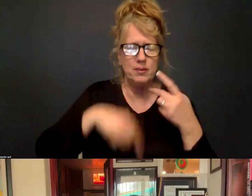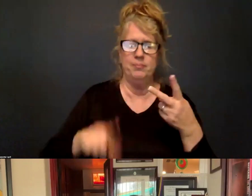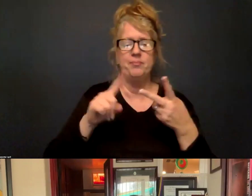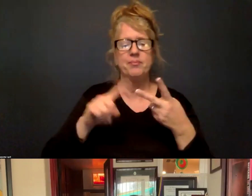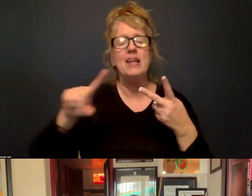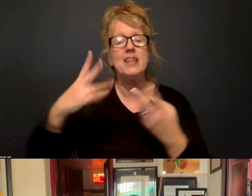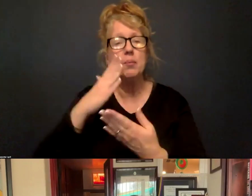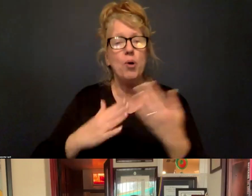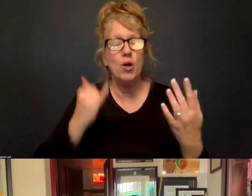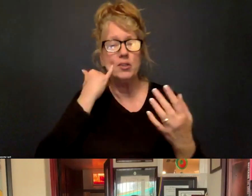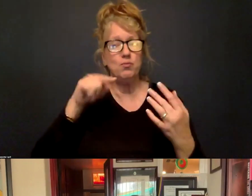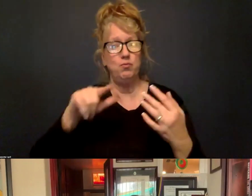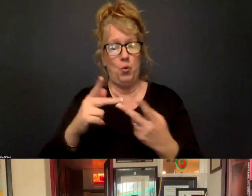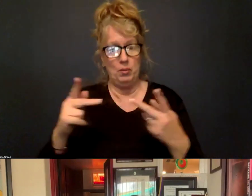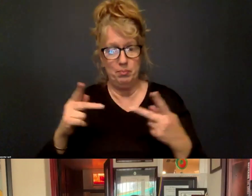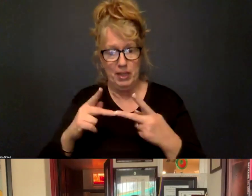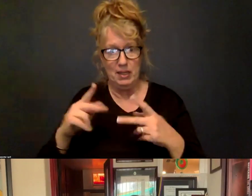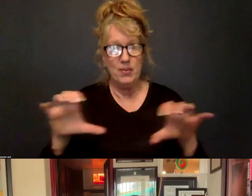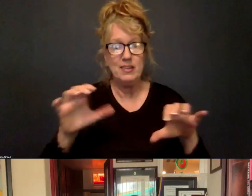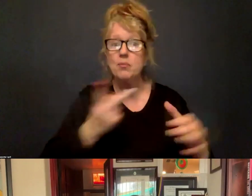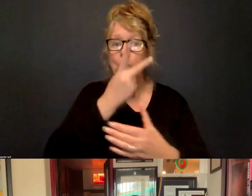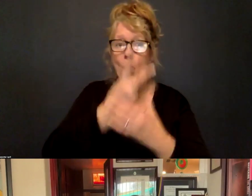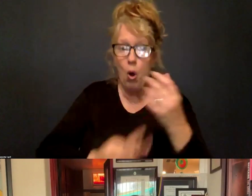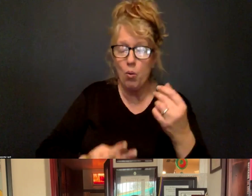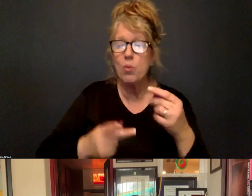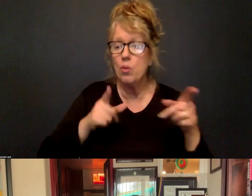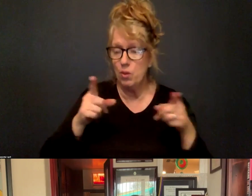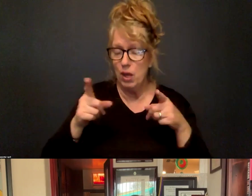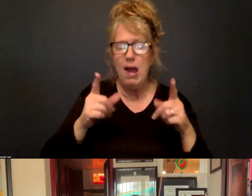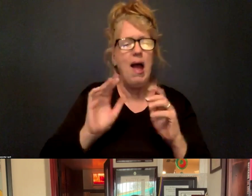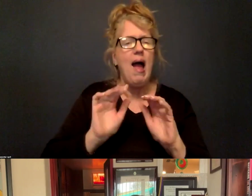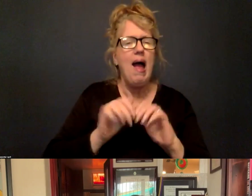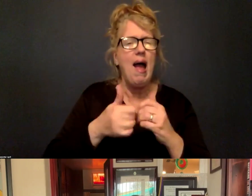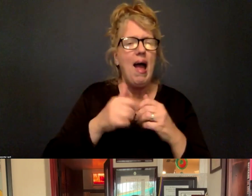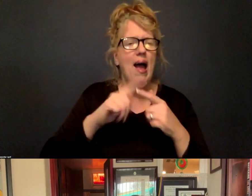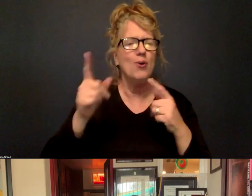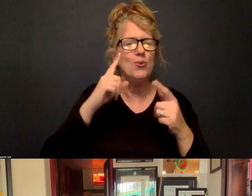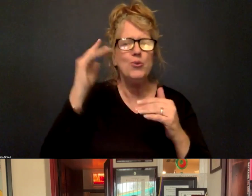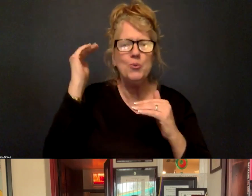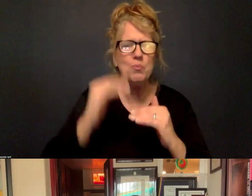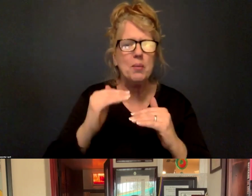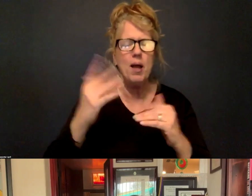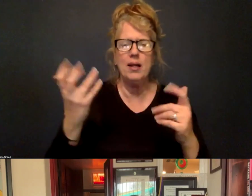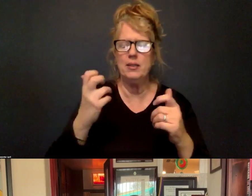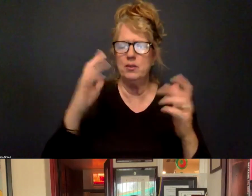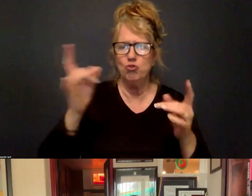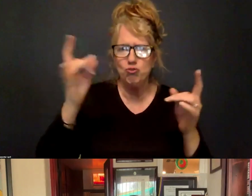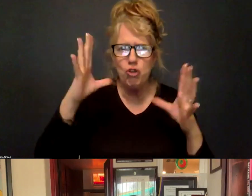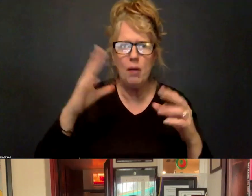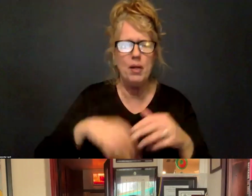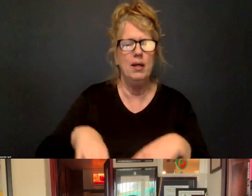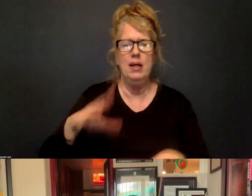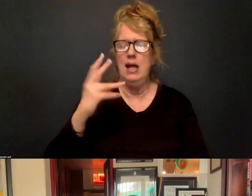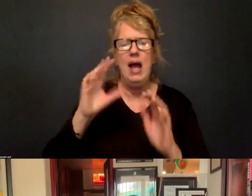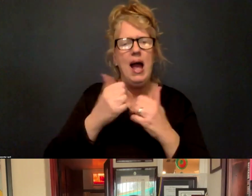for a facility that does both, how do you minimize trauma, minimize iatrogenic harm, and